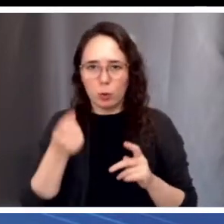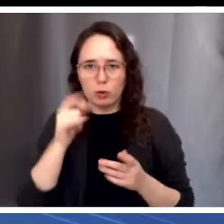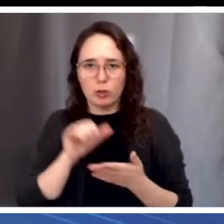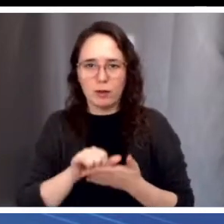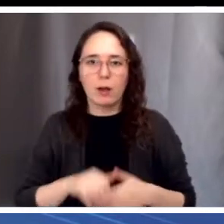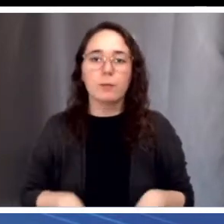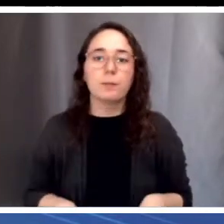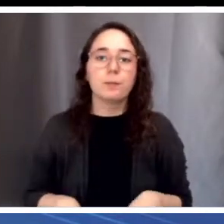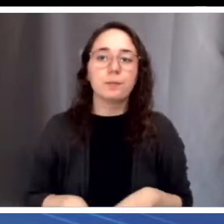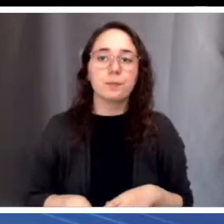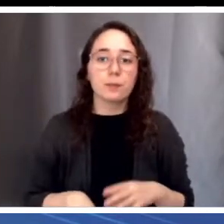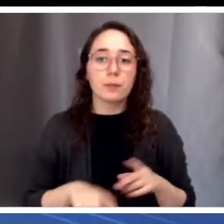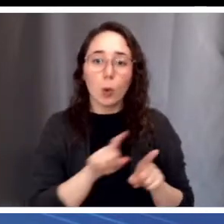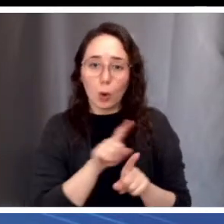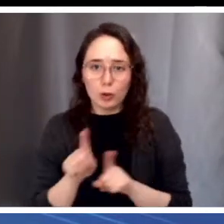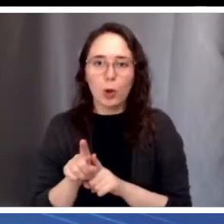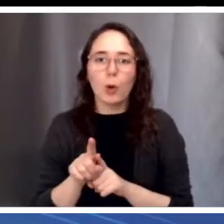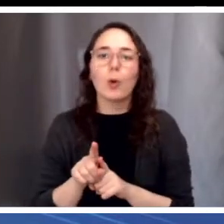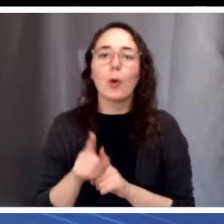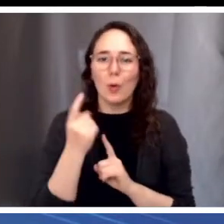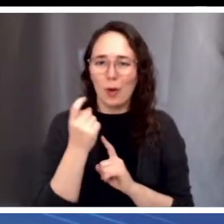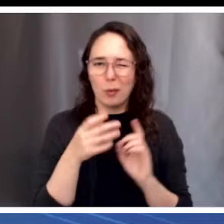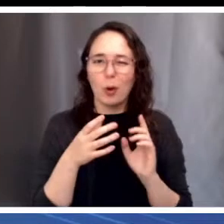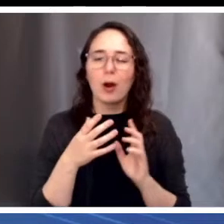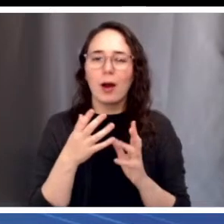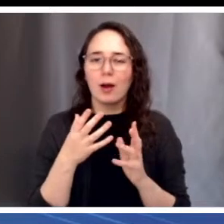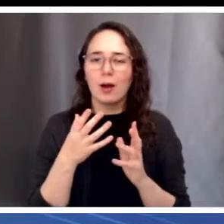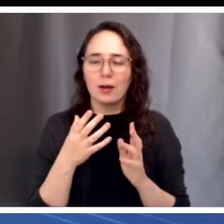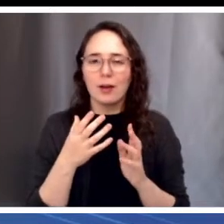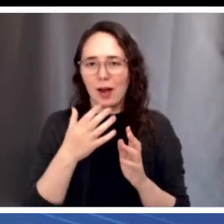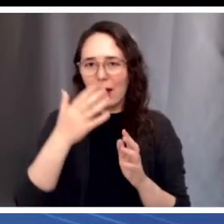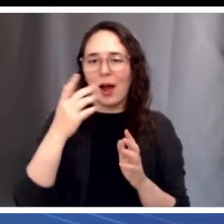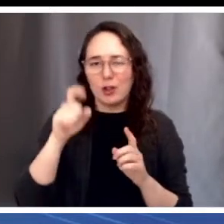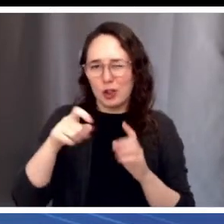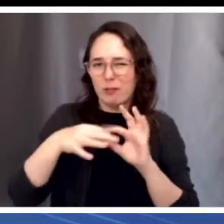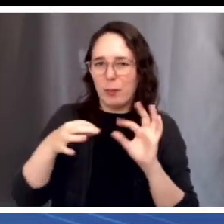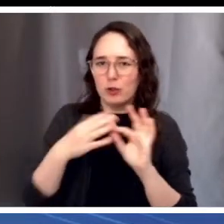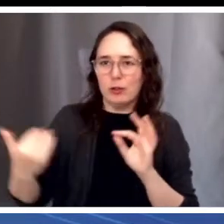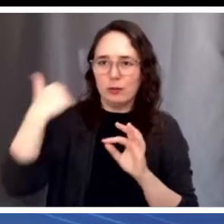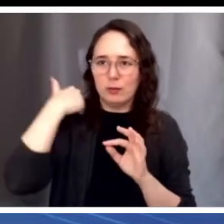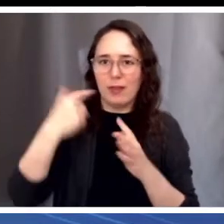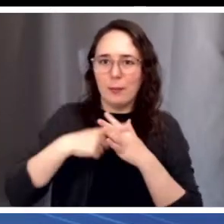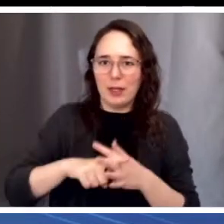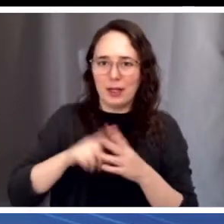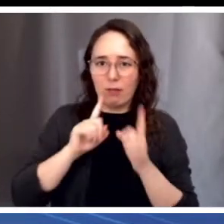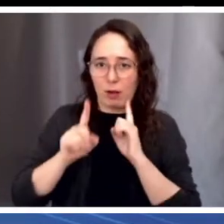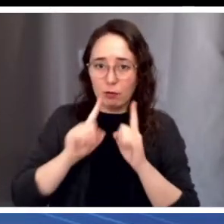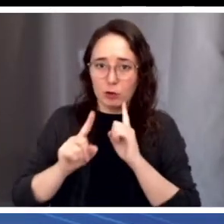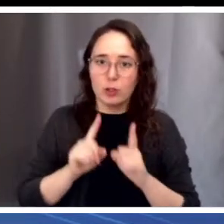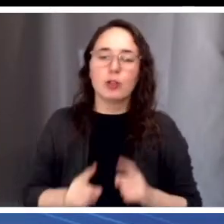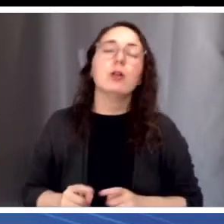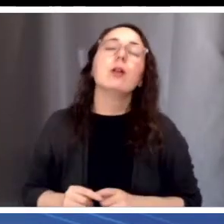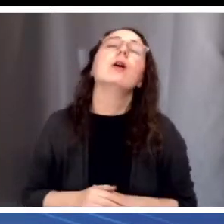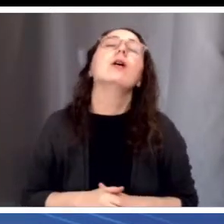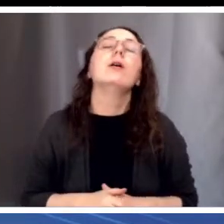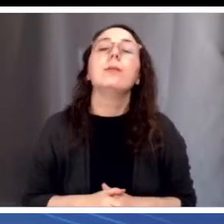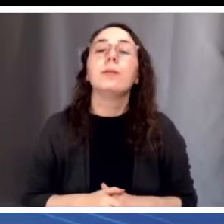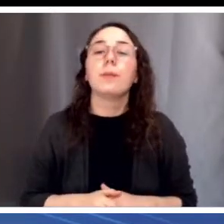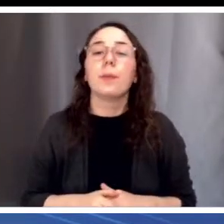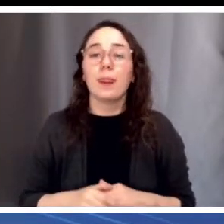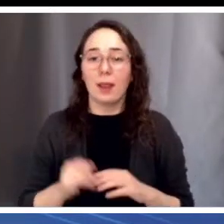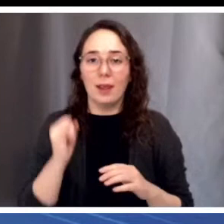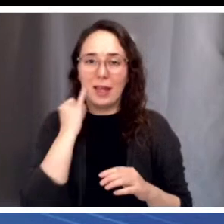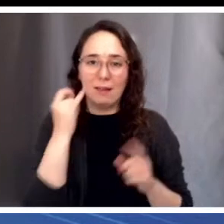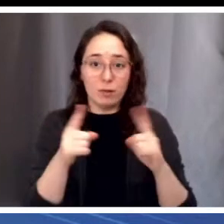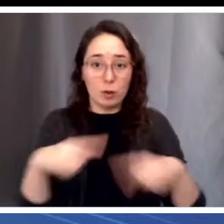reflect on in the beginning of the conversation, I shouldn't mention, and forgive me for not, for those of you that don't know